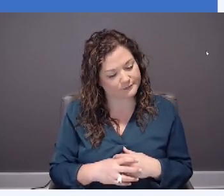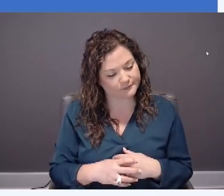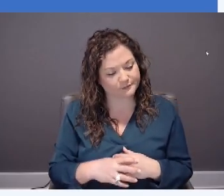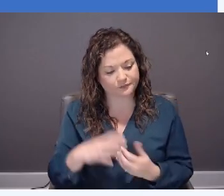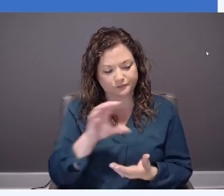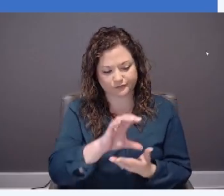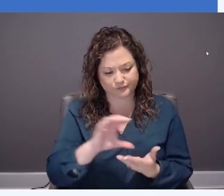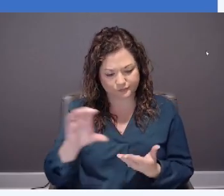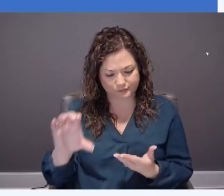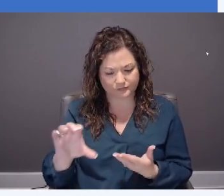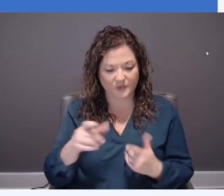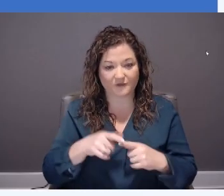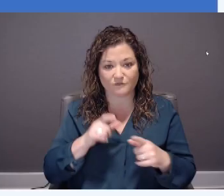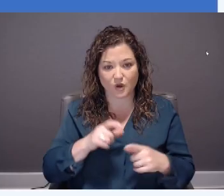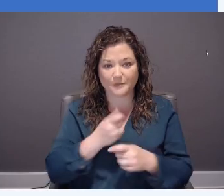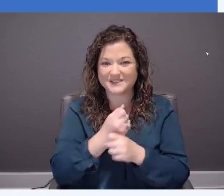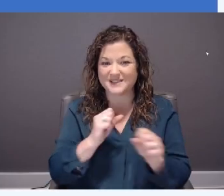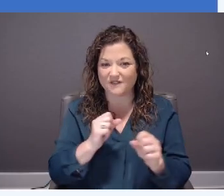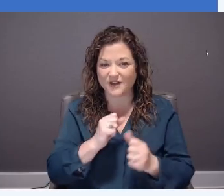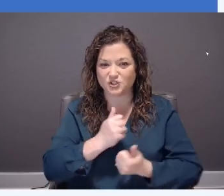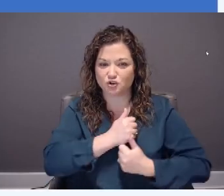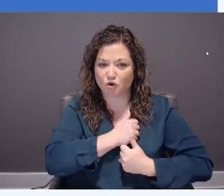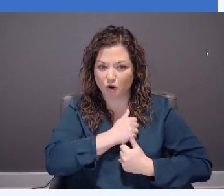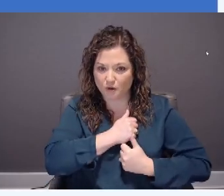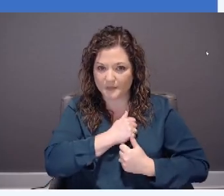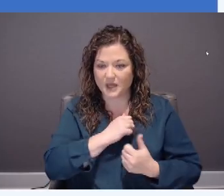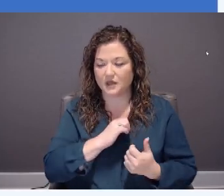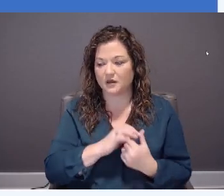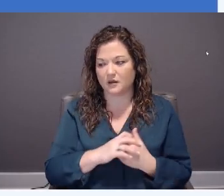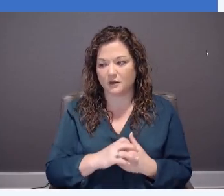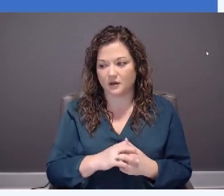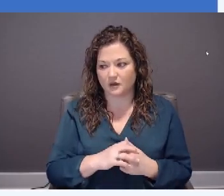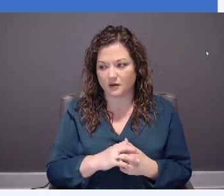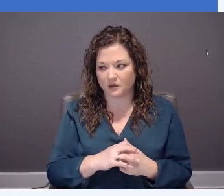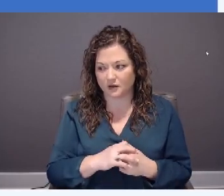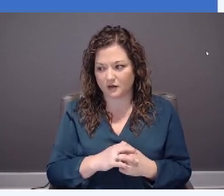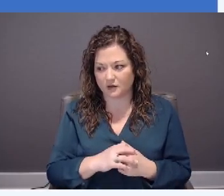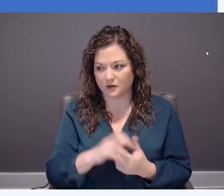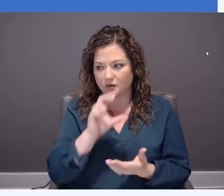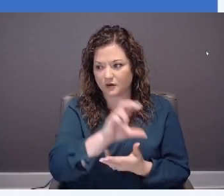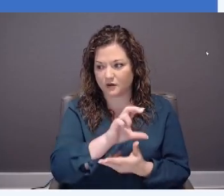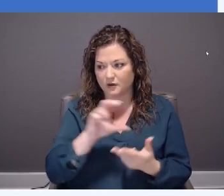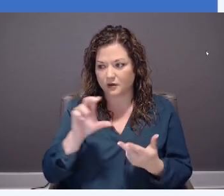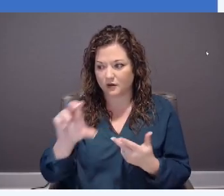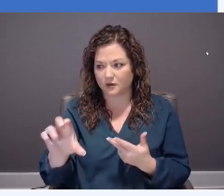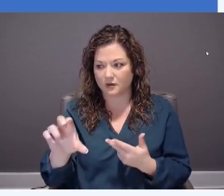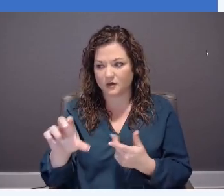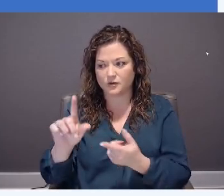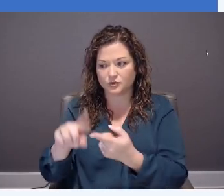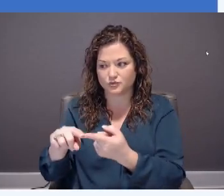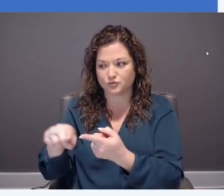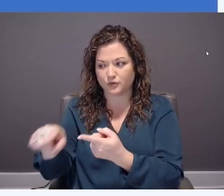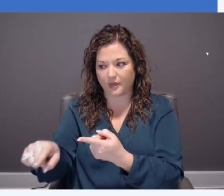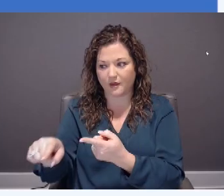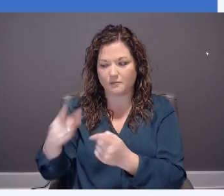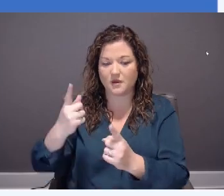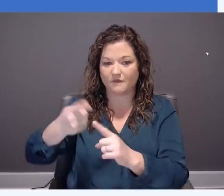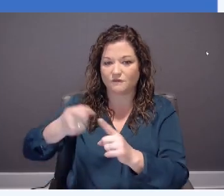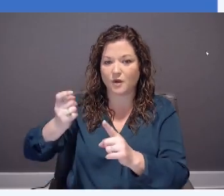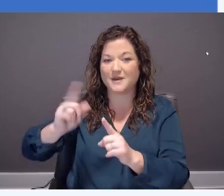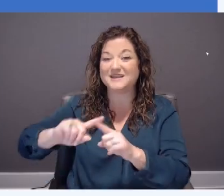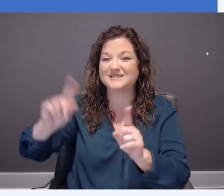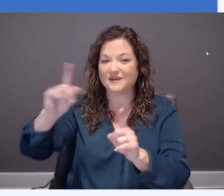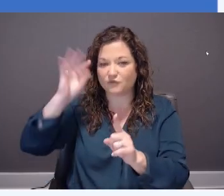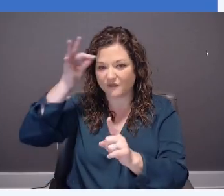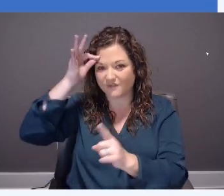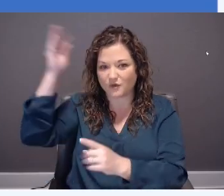Salvation Army, and this money will be reallocated to the Salvation Army from a different federal source, given